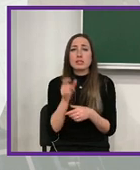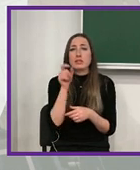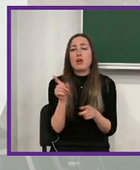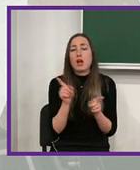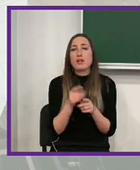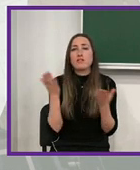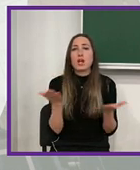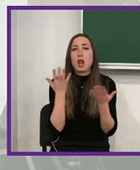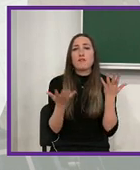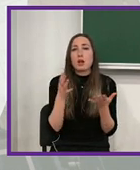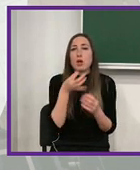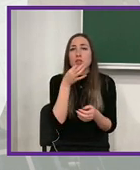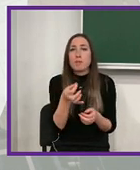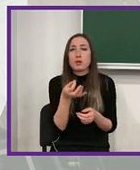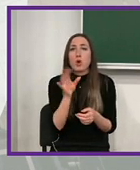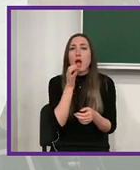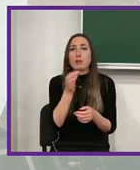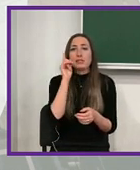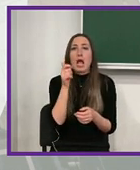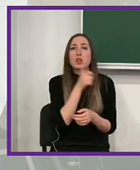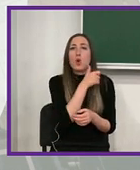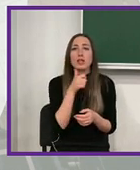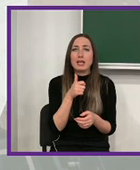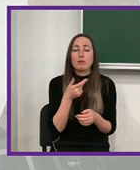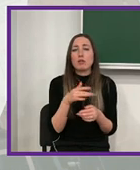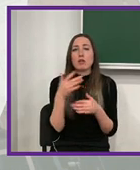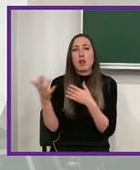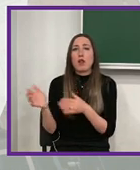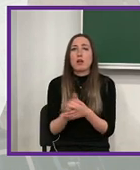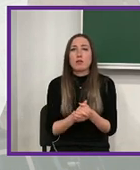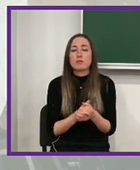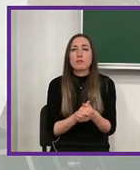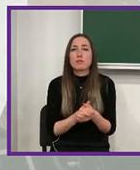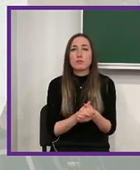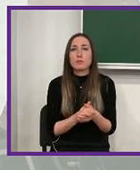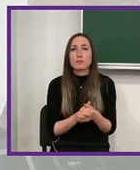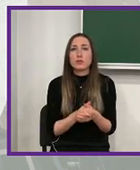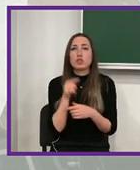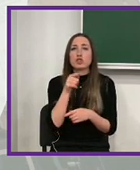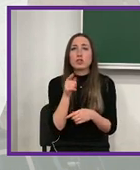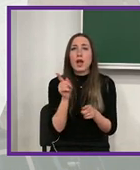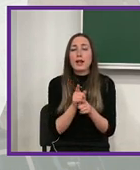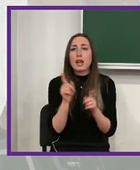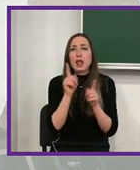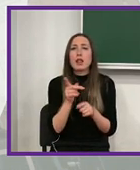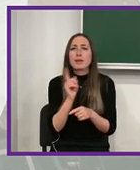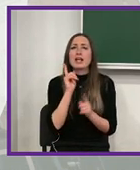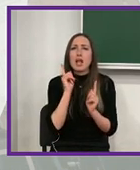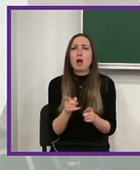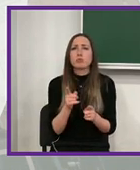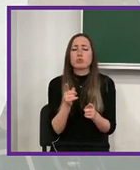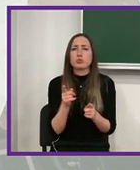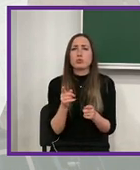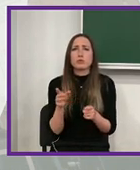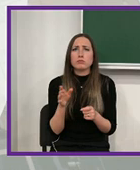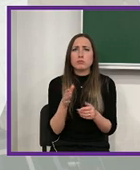will get the report. So that it needs to be accessible. So it's assuming that